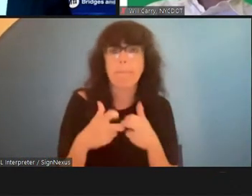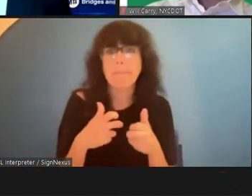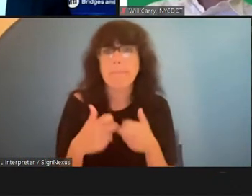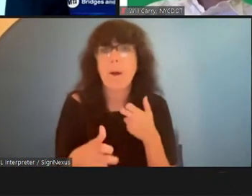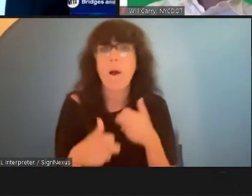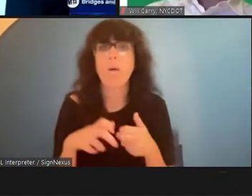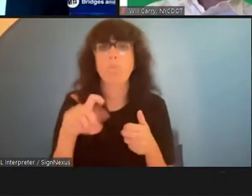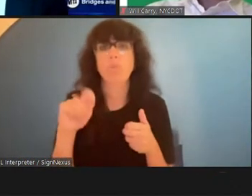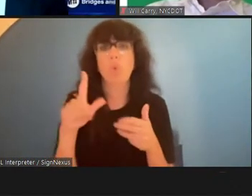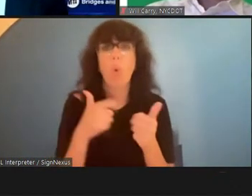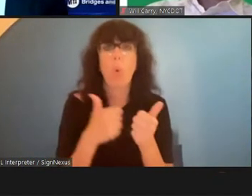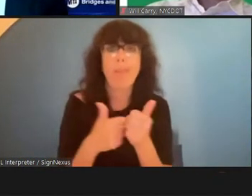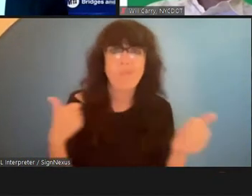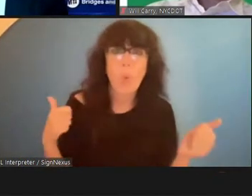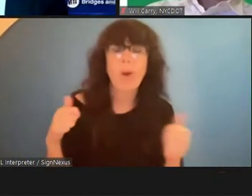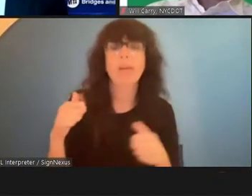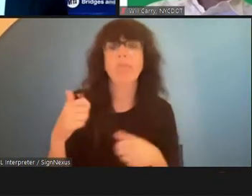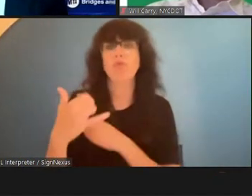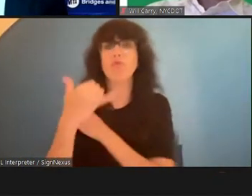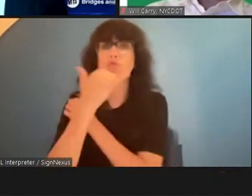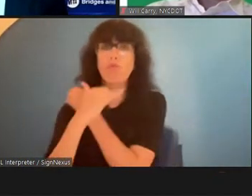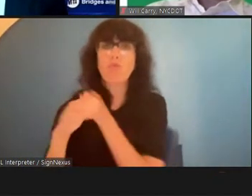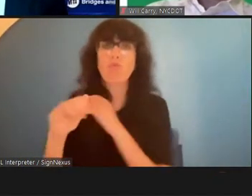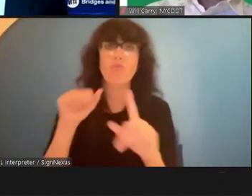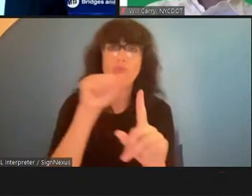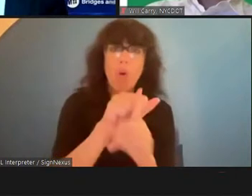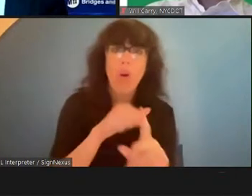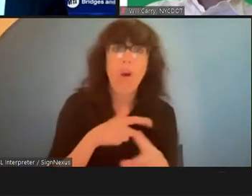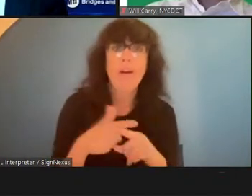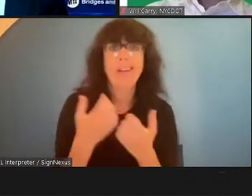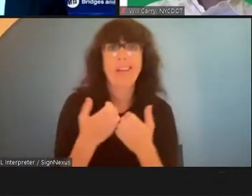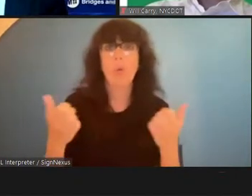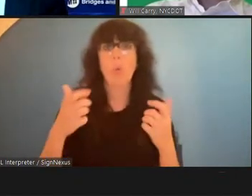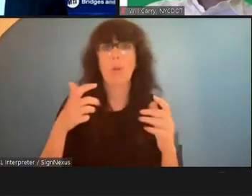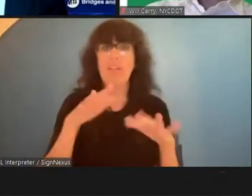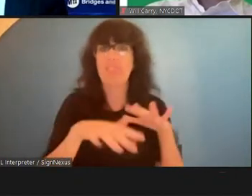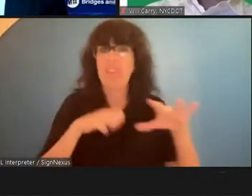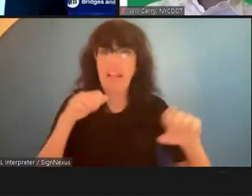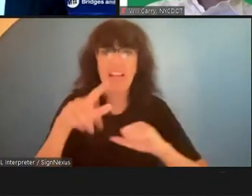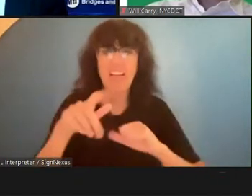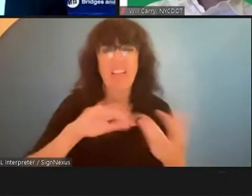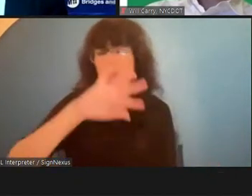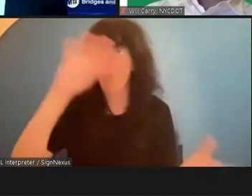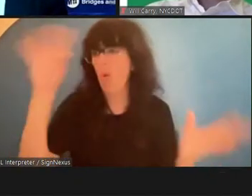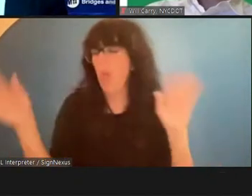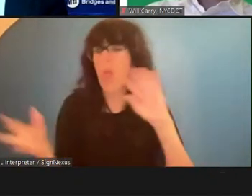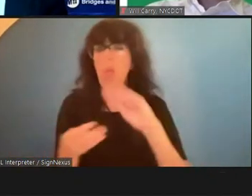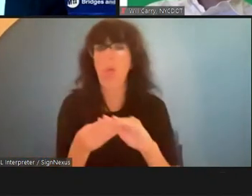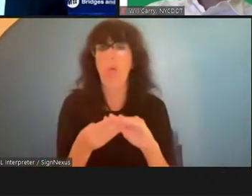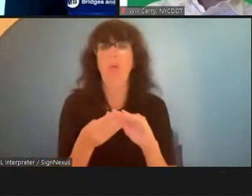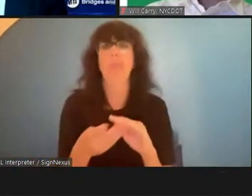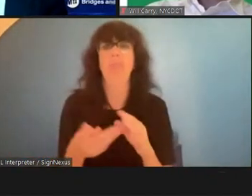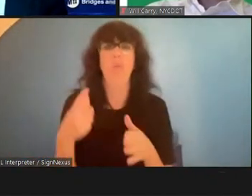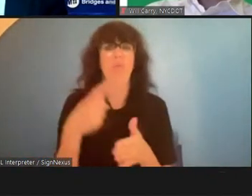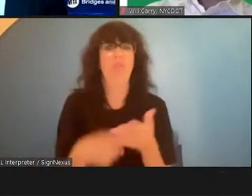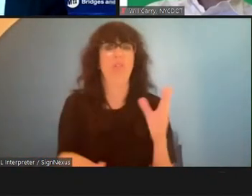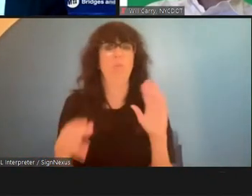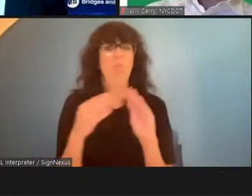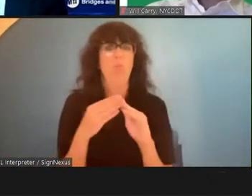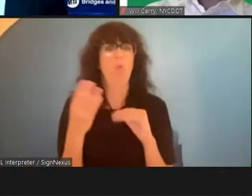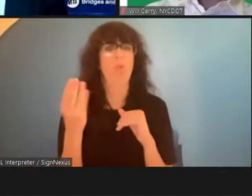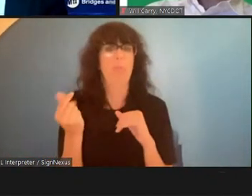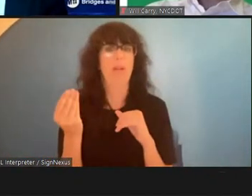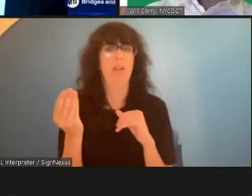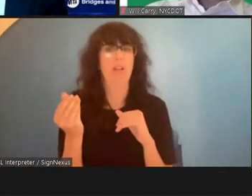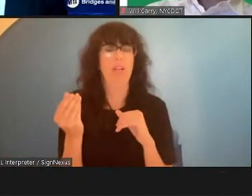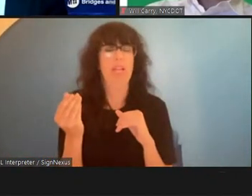avoidance fraud more enforcement equipment vandalism all plus more that would further cut into revenue now what will happen